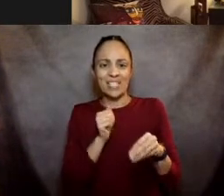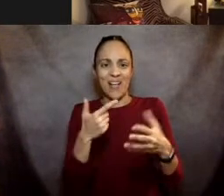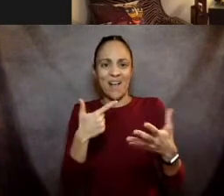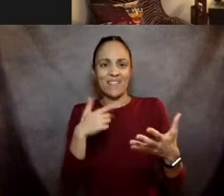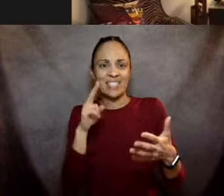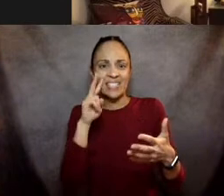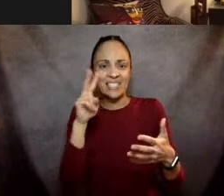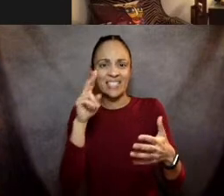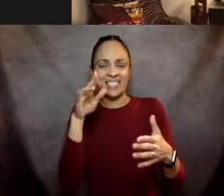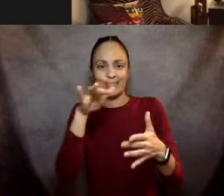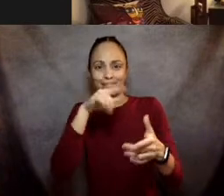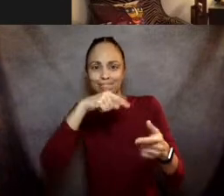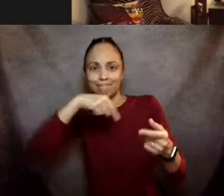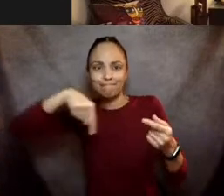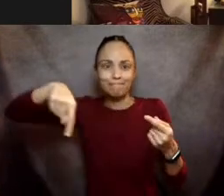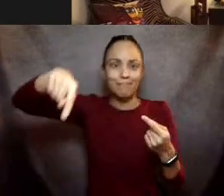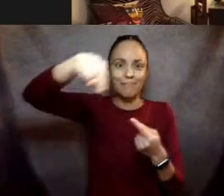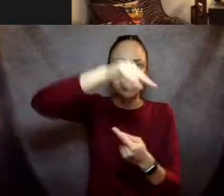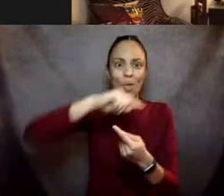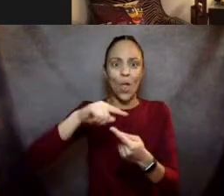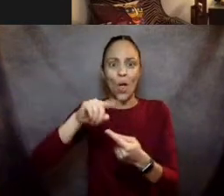your shoulders down.